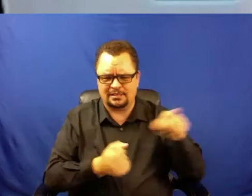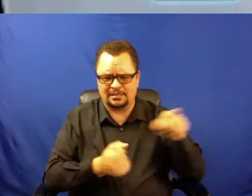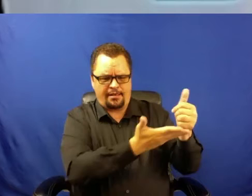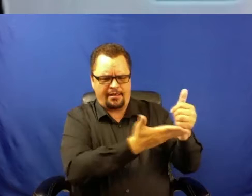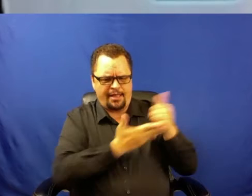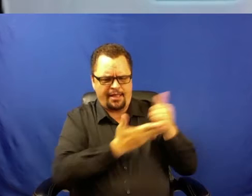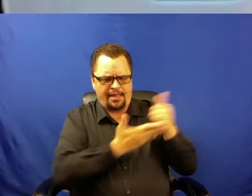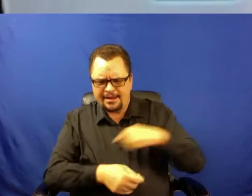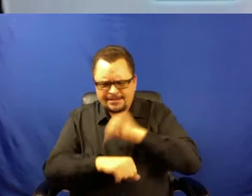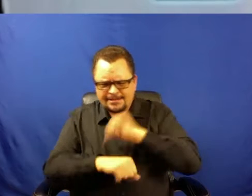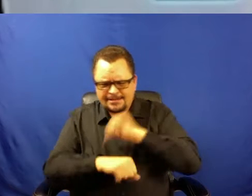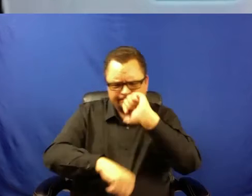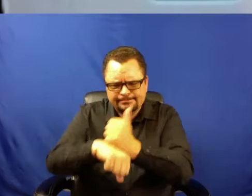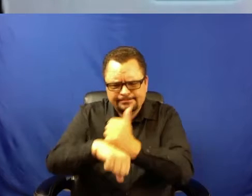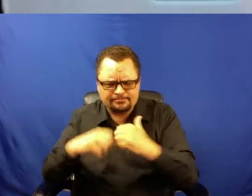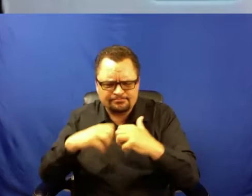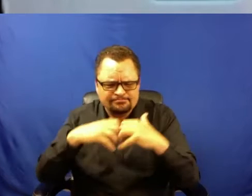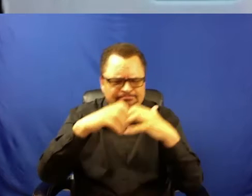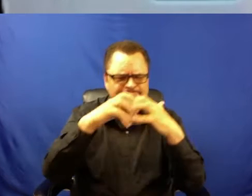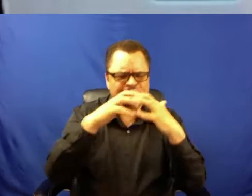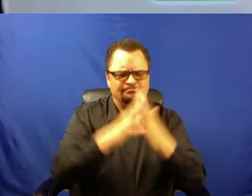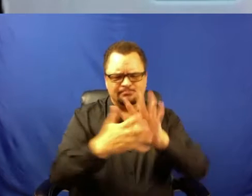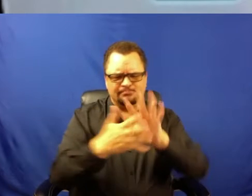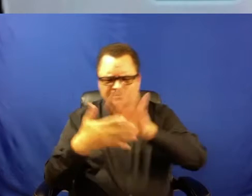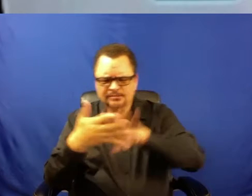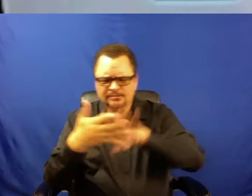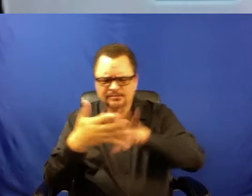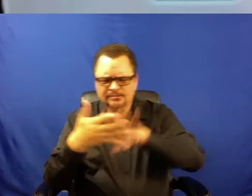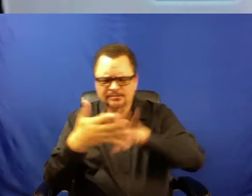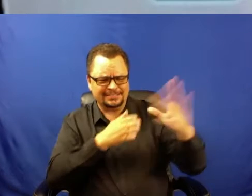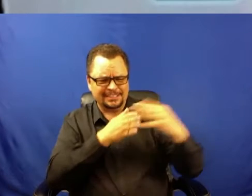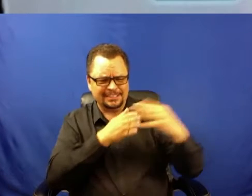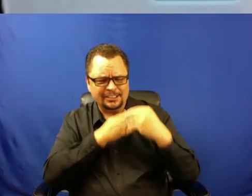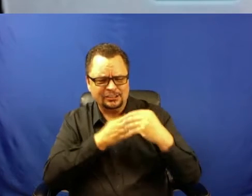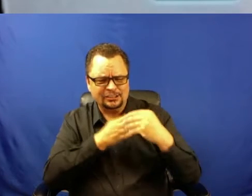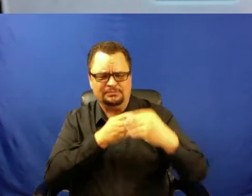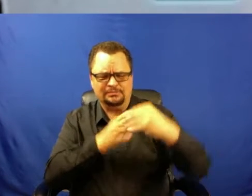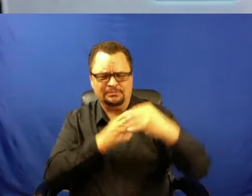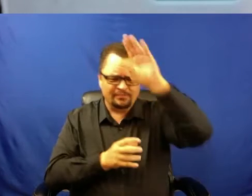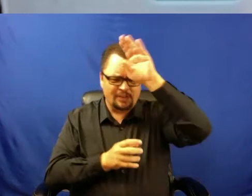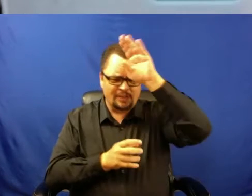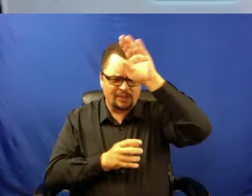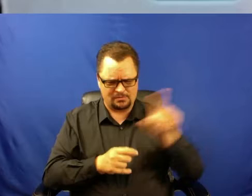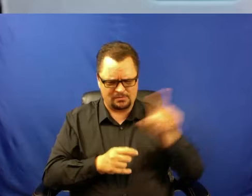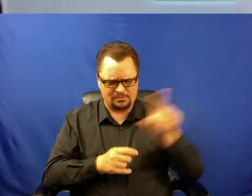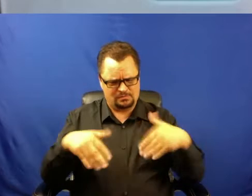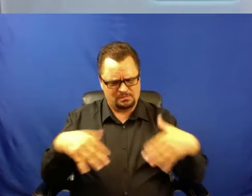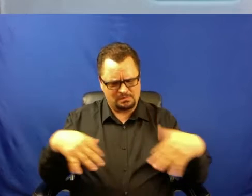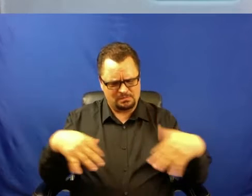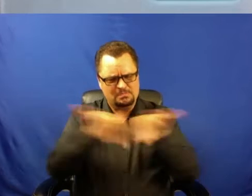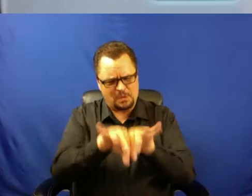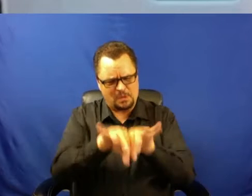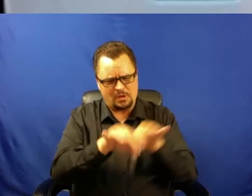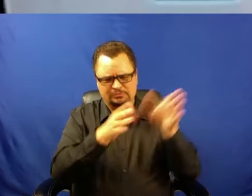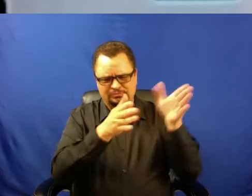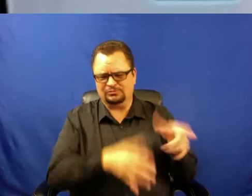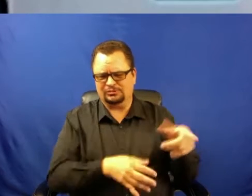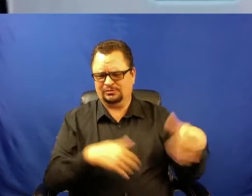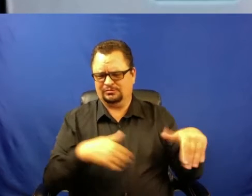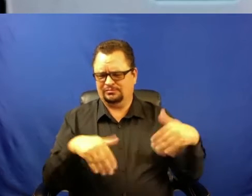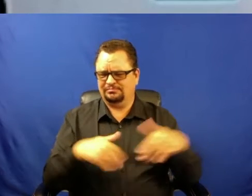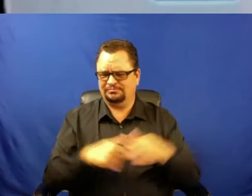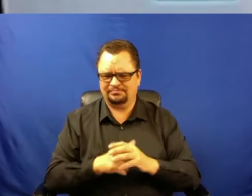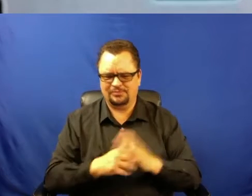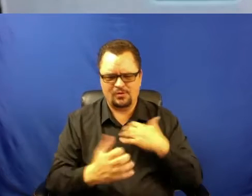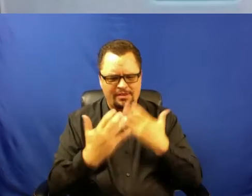was critical as well. So thank you both, and I'll go through one of